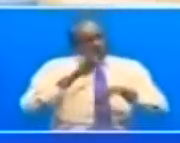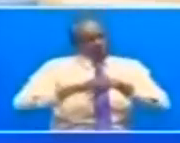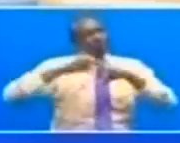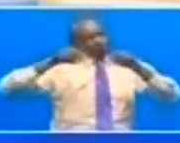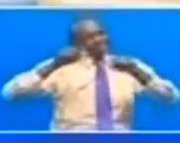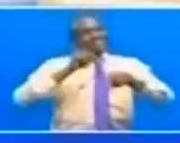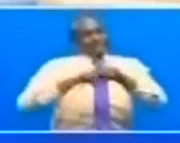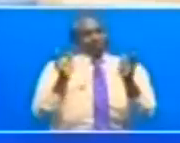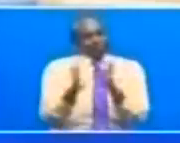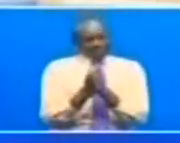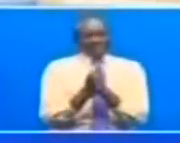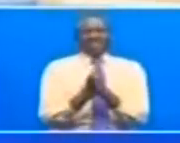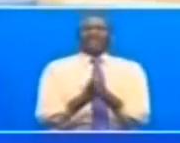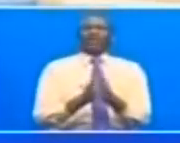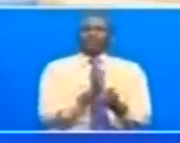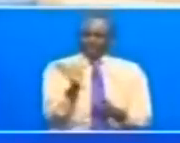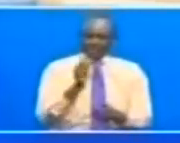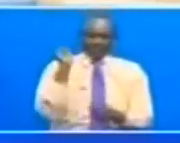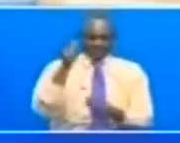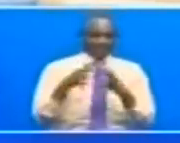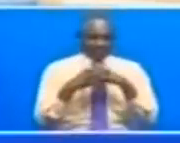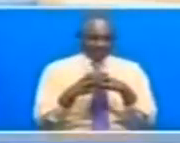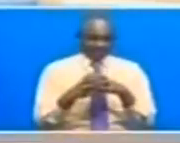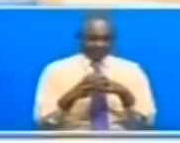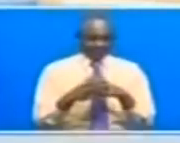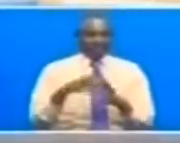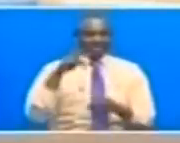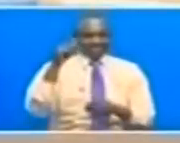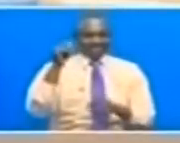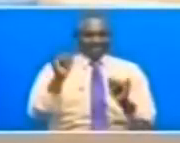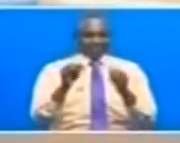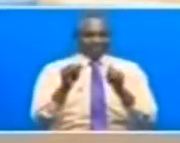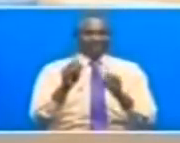time with the world's most powerful leader. Victor Ogale, KTN News, Kisumu.